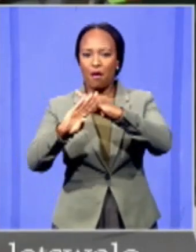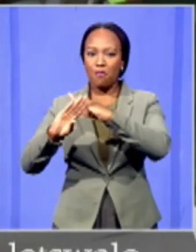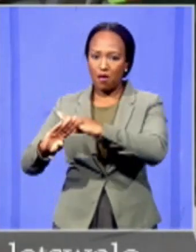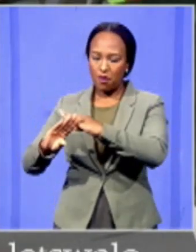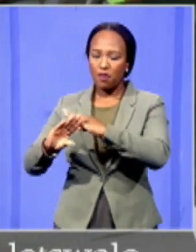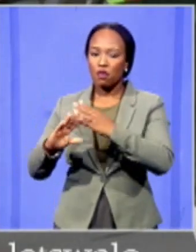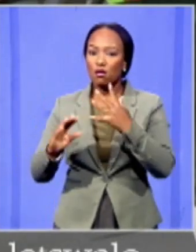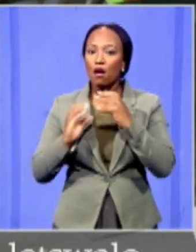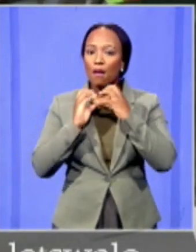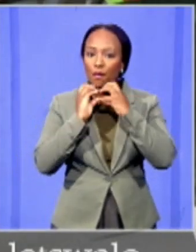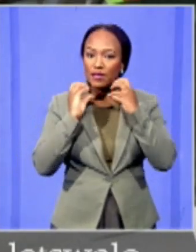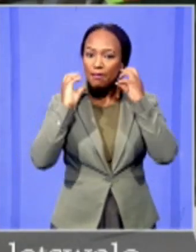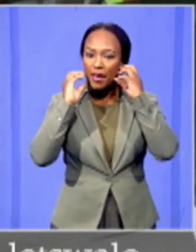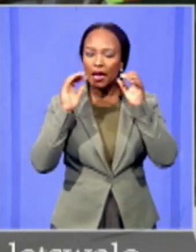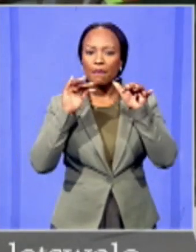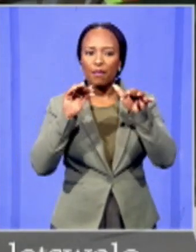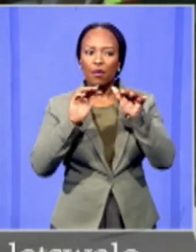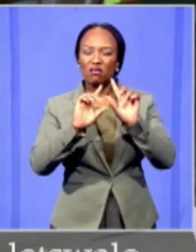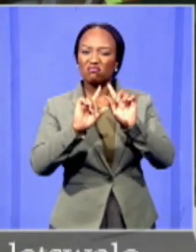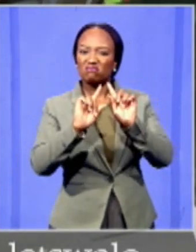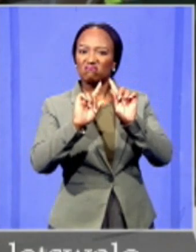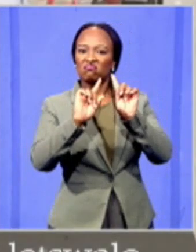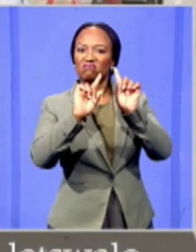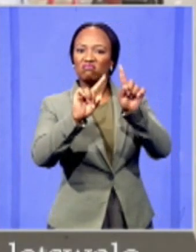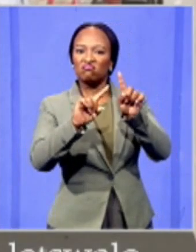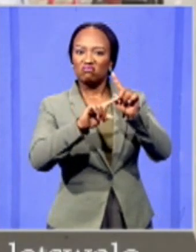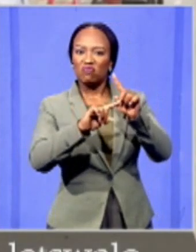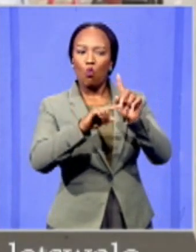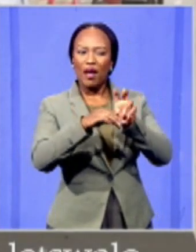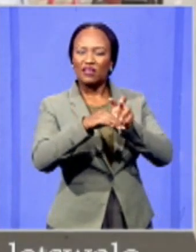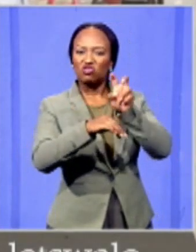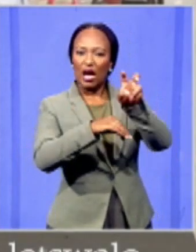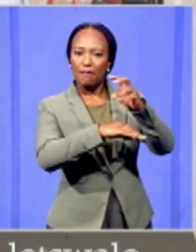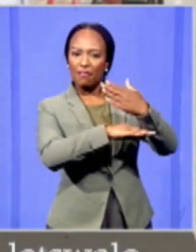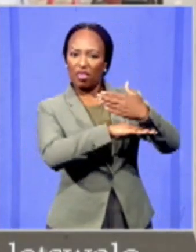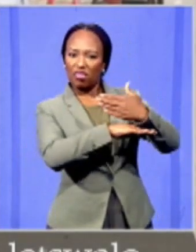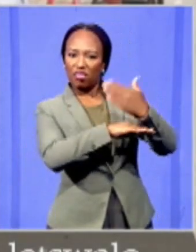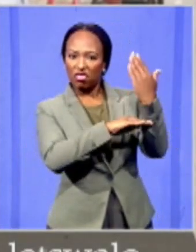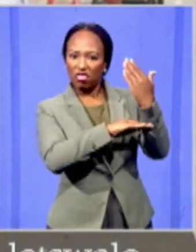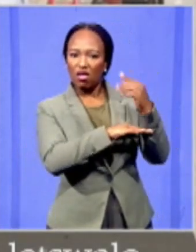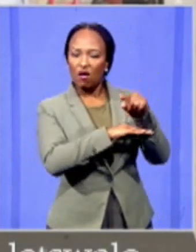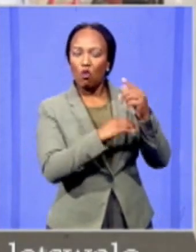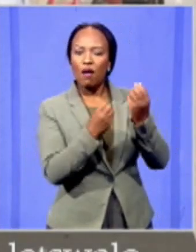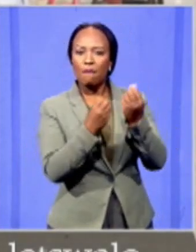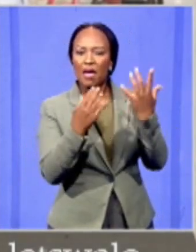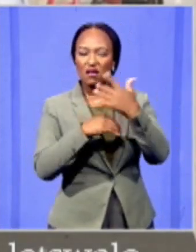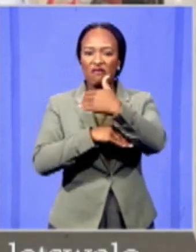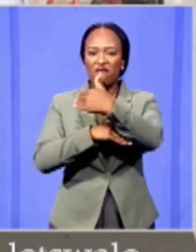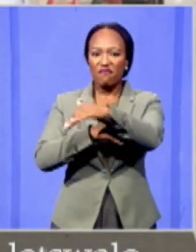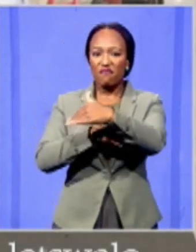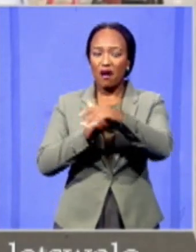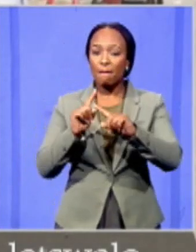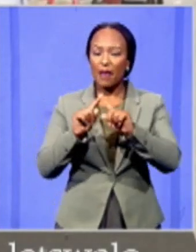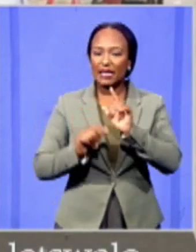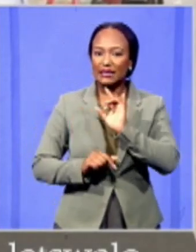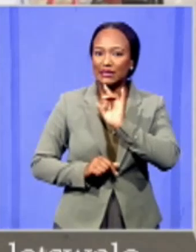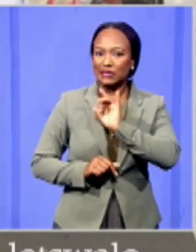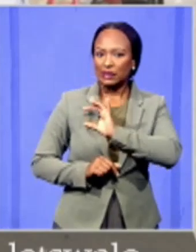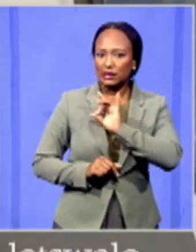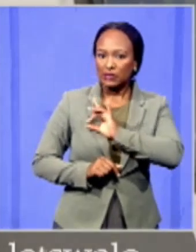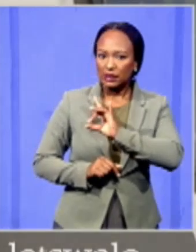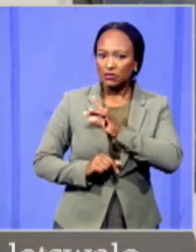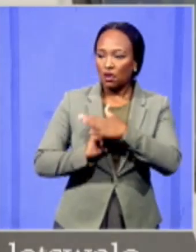ba Mozambique ba ya maikhutšong ba tshela mollwane woo. Bontši ke bašomi ba bafaladi eupša go na le poifo ya gore megwanto e ka